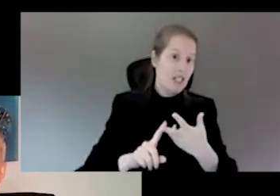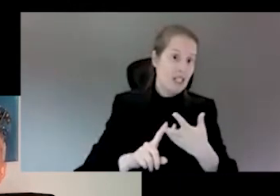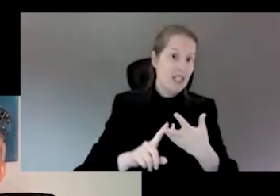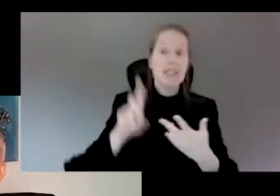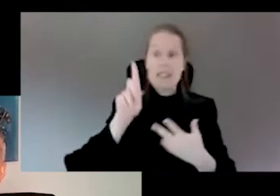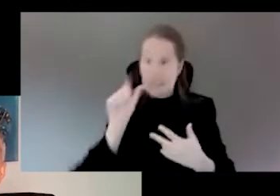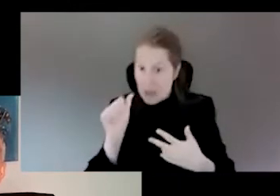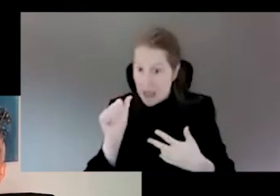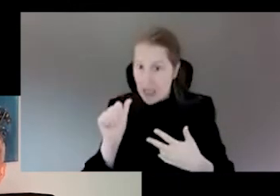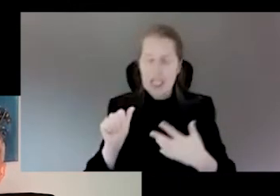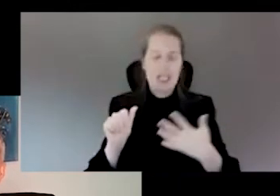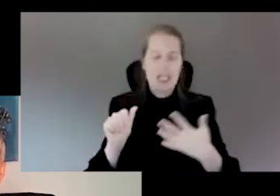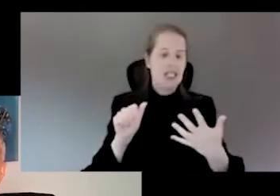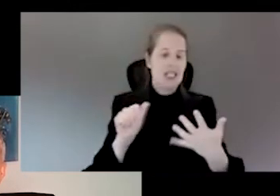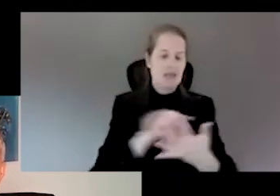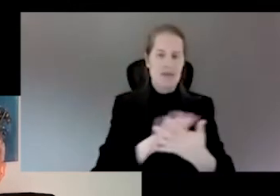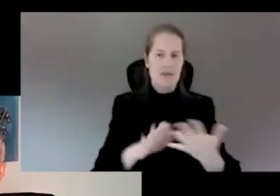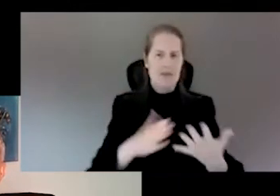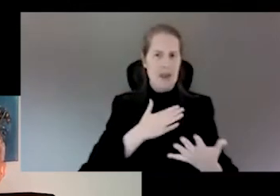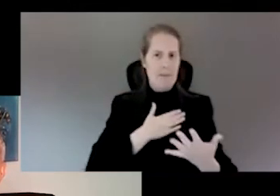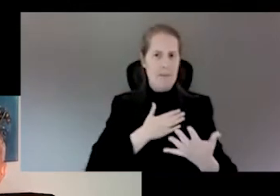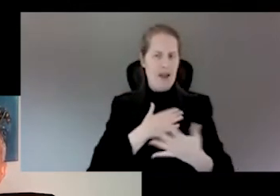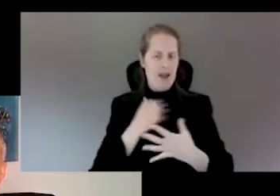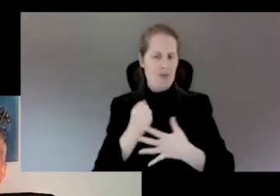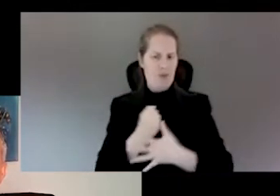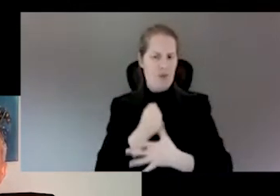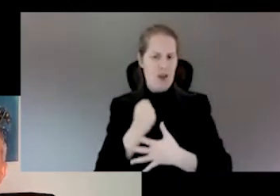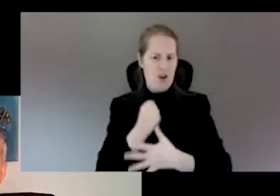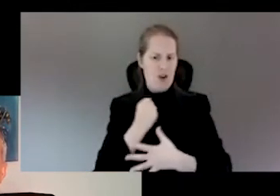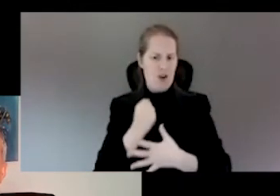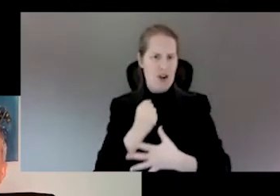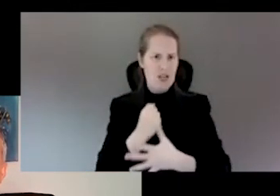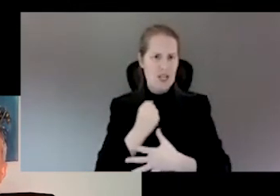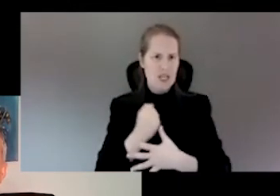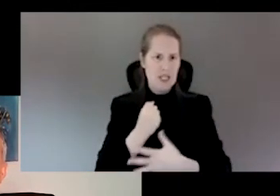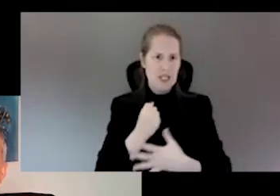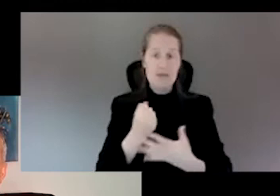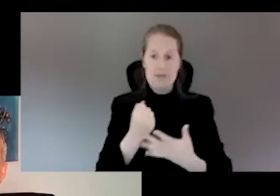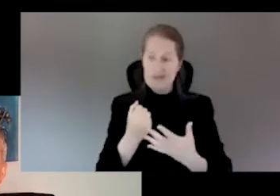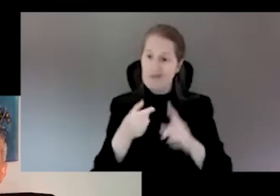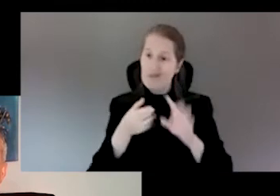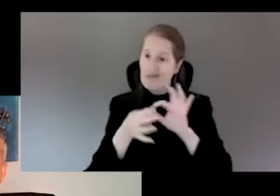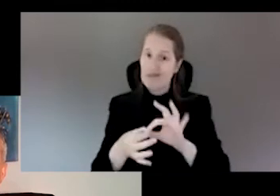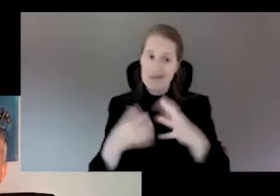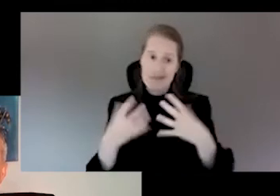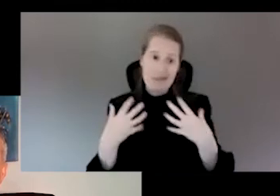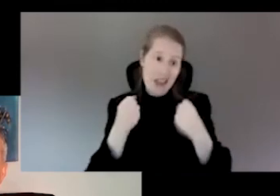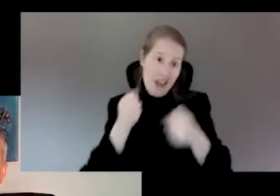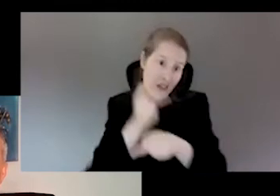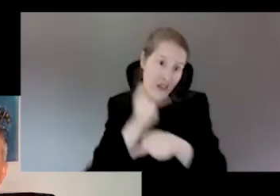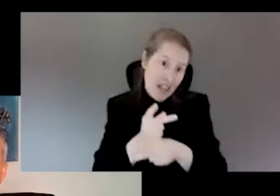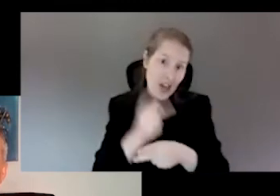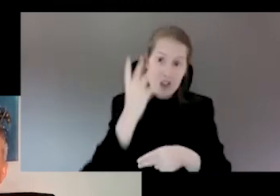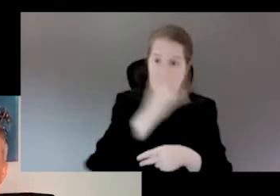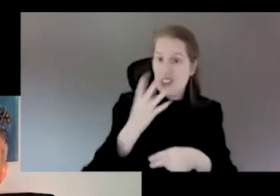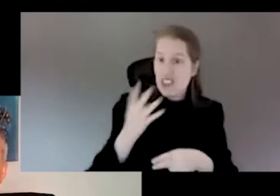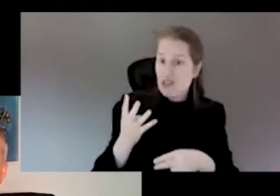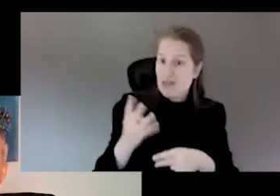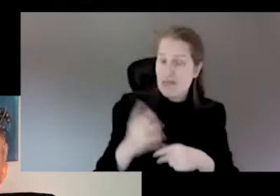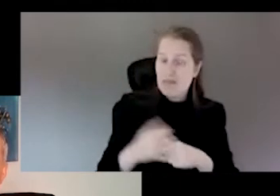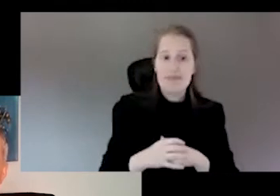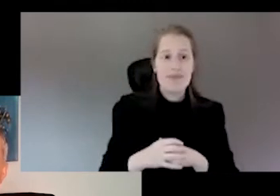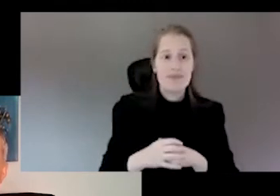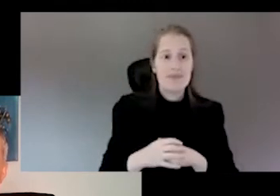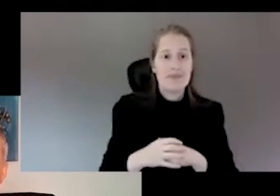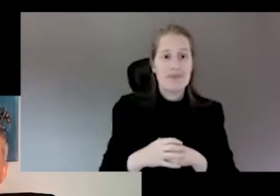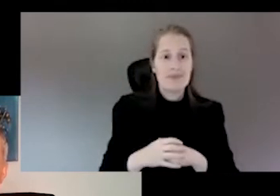disability, my main priorities are often around healthcare and immigration. And those